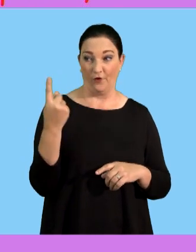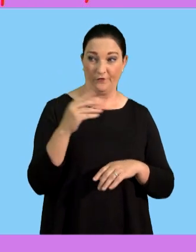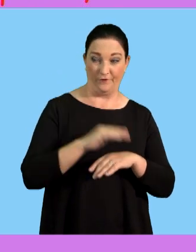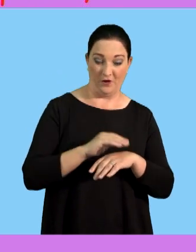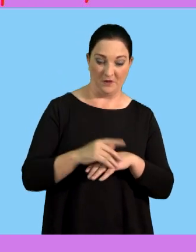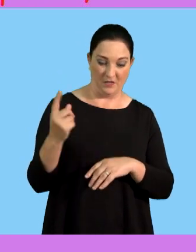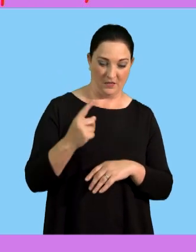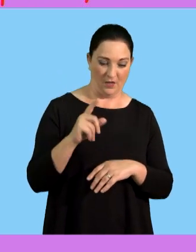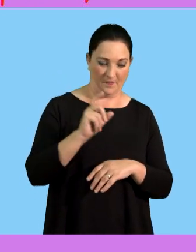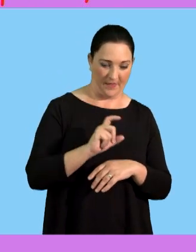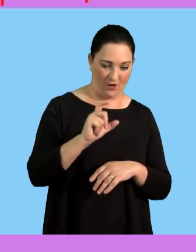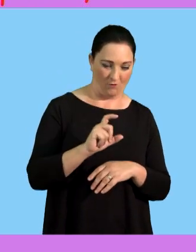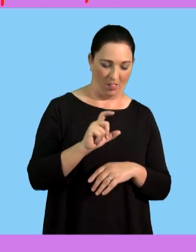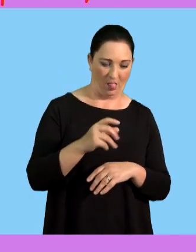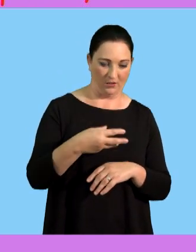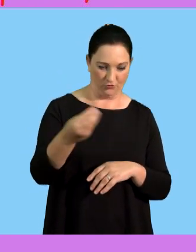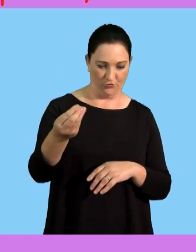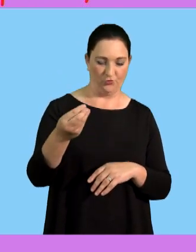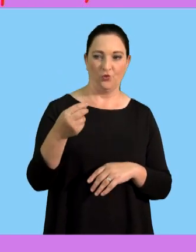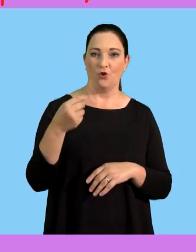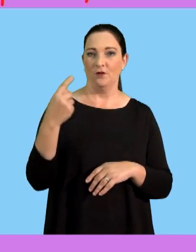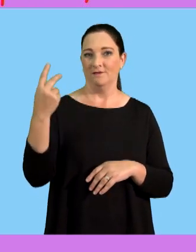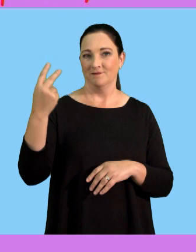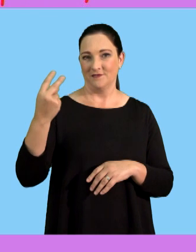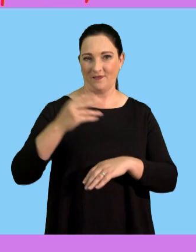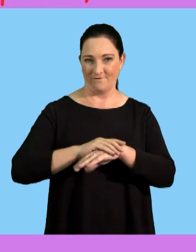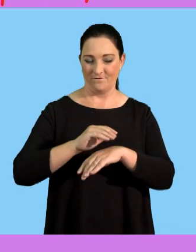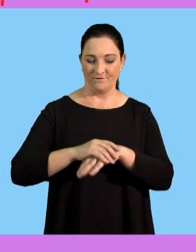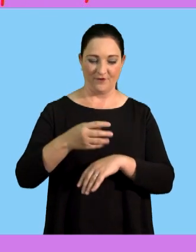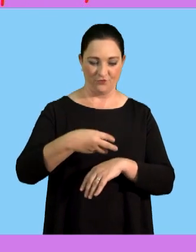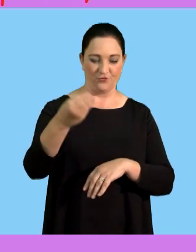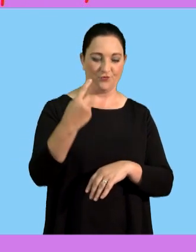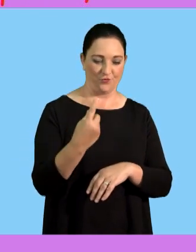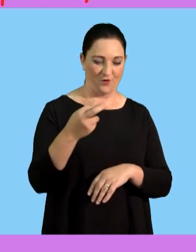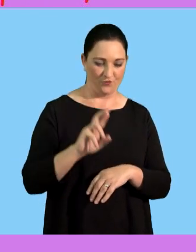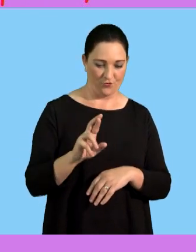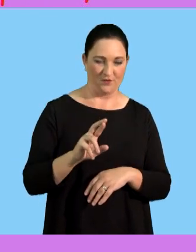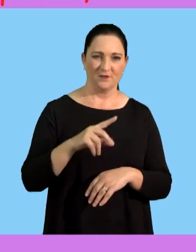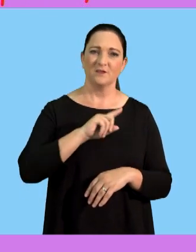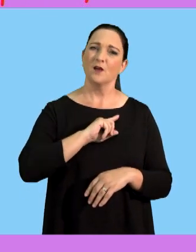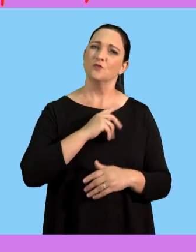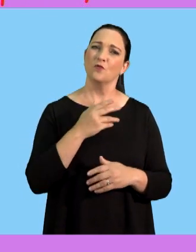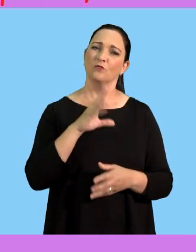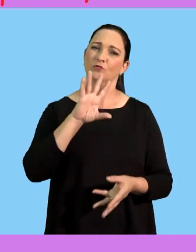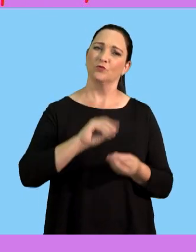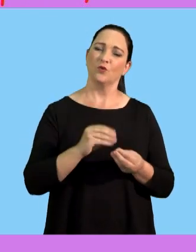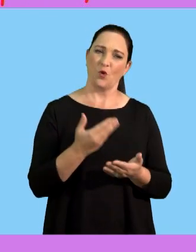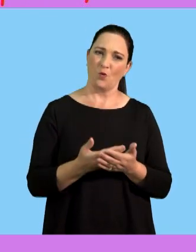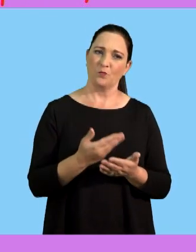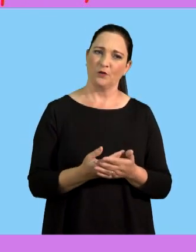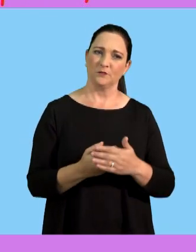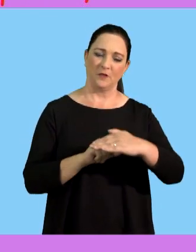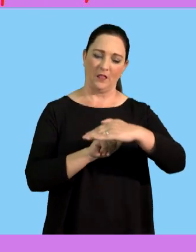the first friend took a chocolate with caramel. The second one took a chocolate with raisins. Therefore, my total